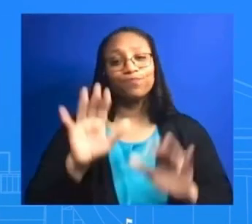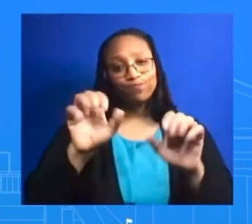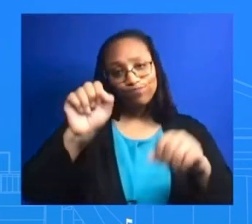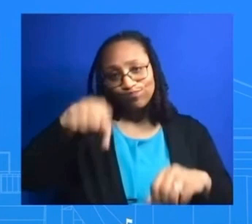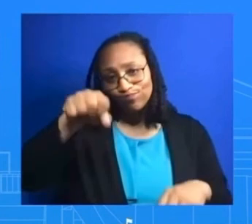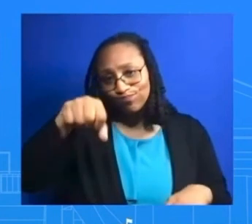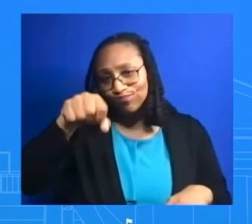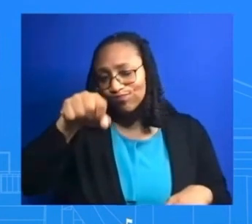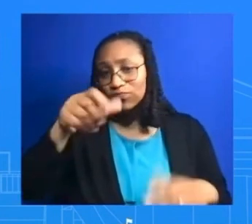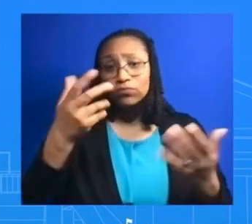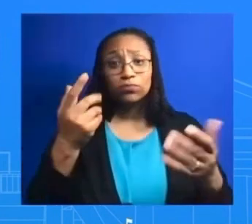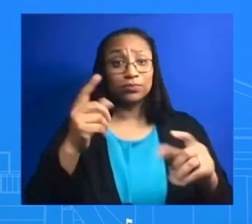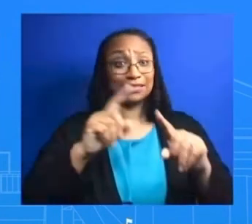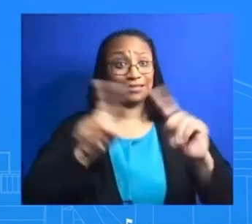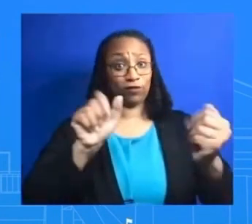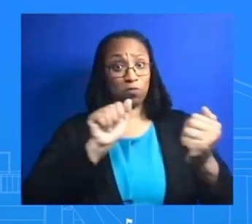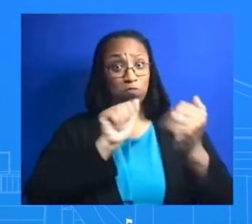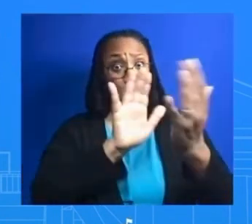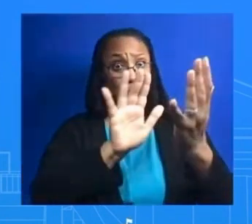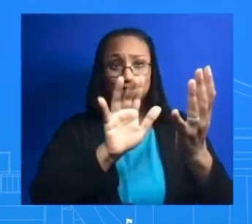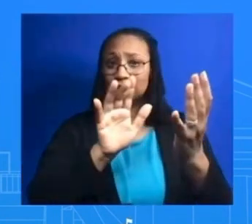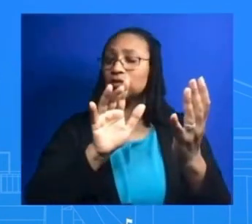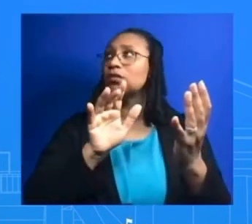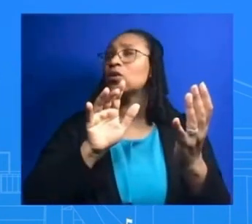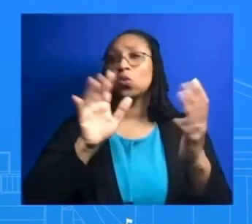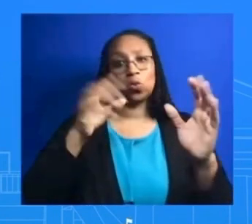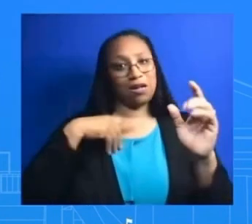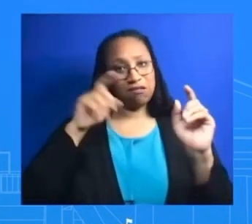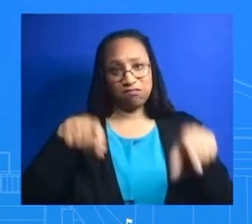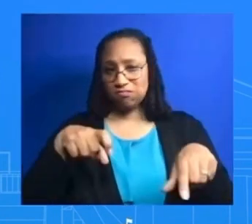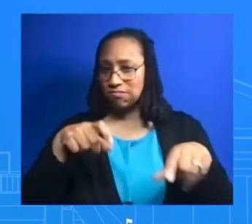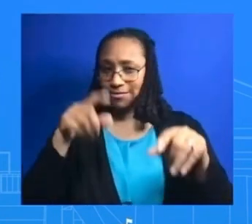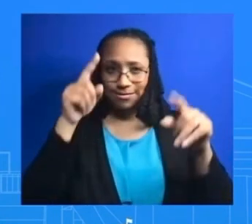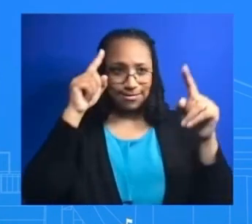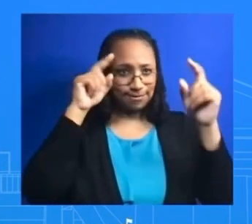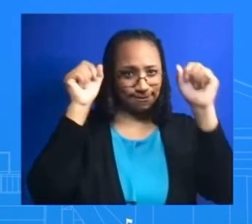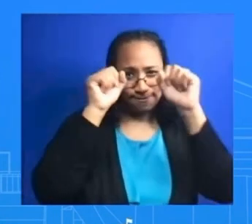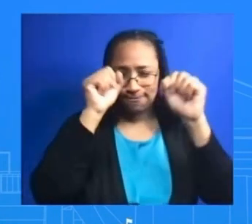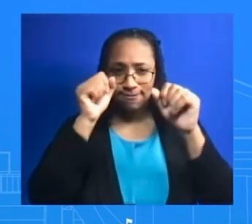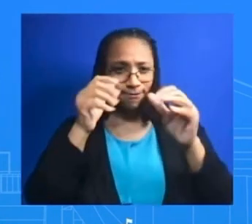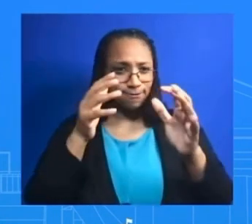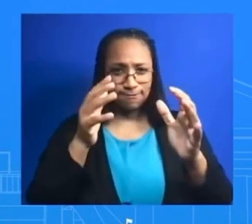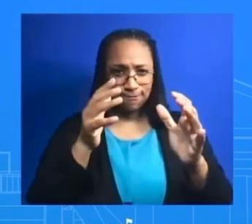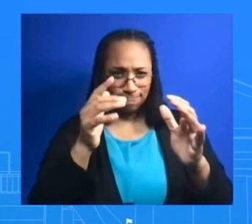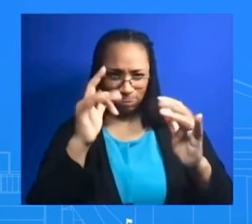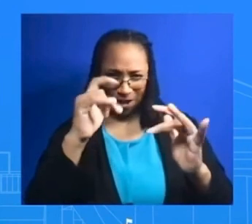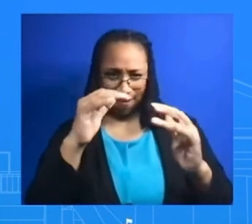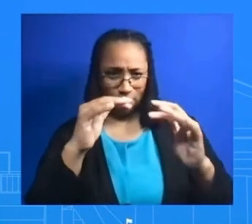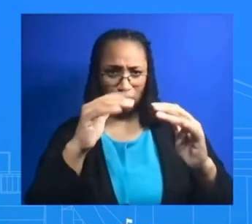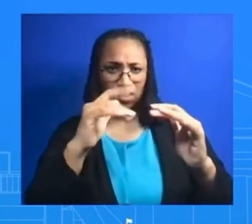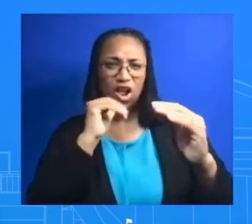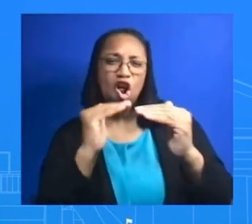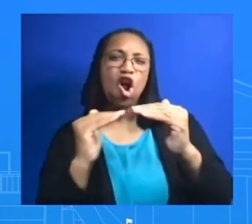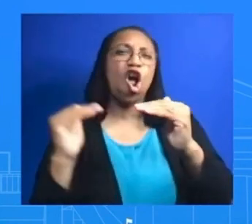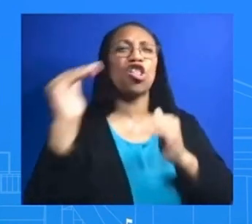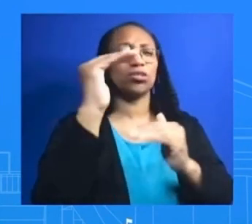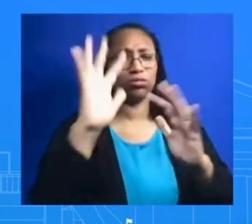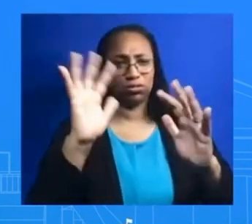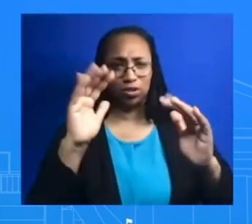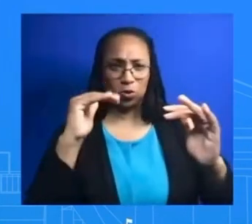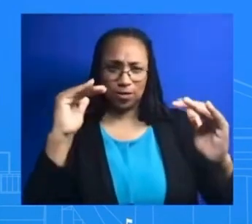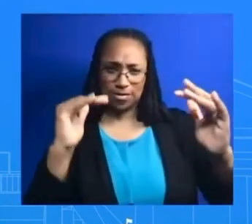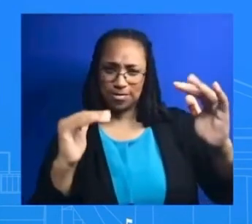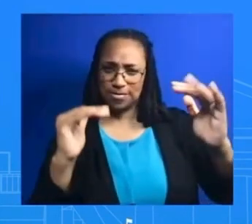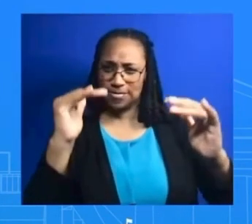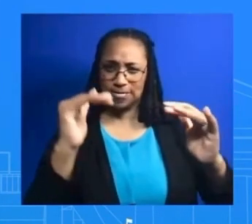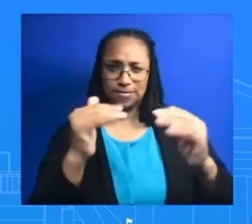take steps to close to that racial wealth gap in America. You're right that the initial debt relief program would have made real strides in